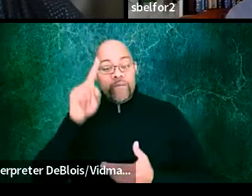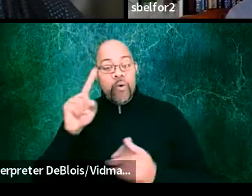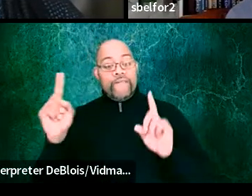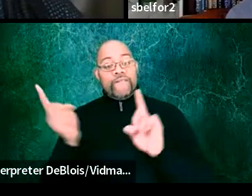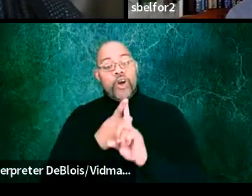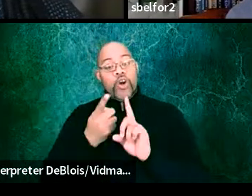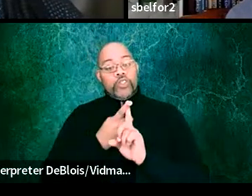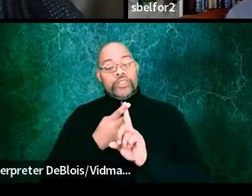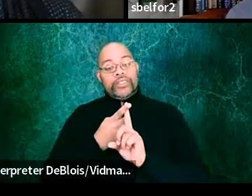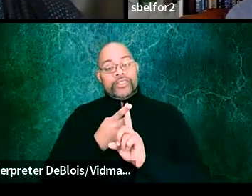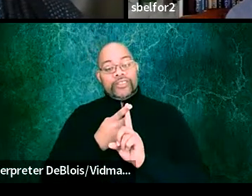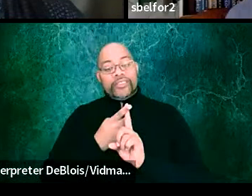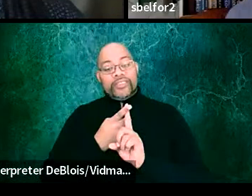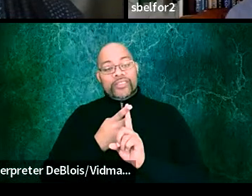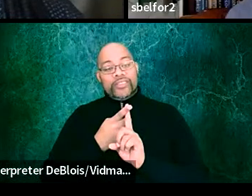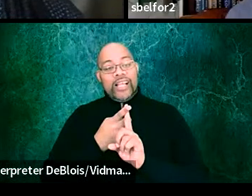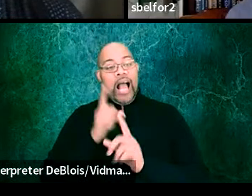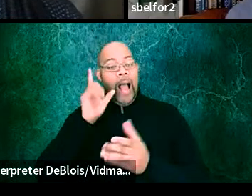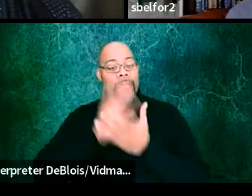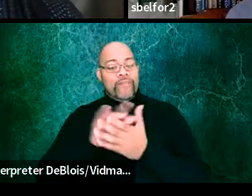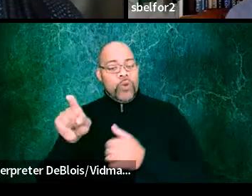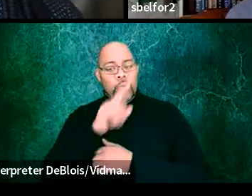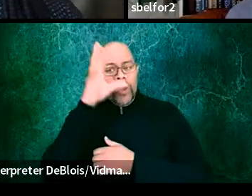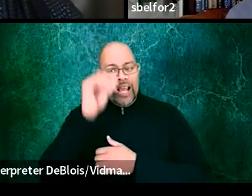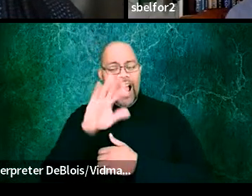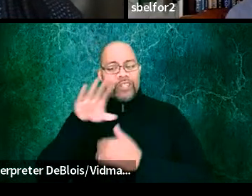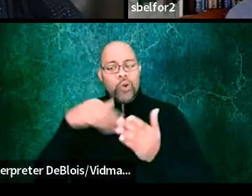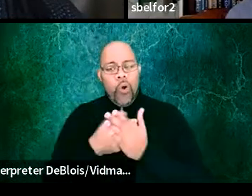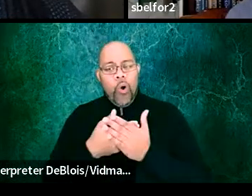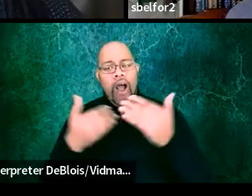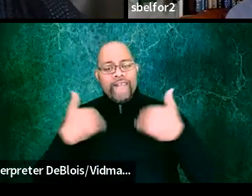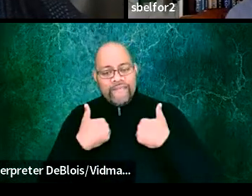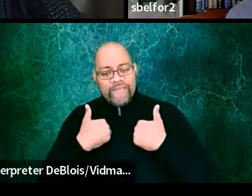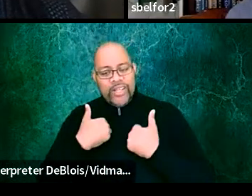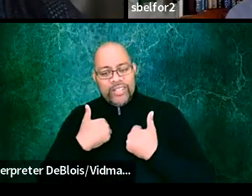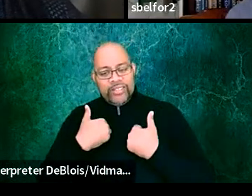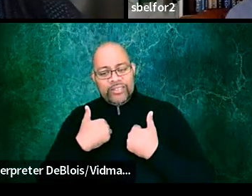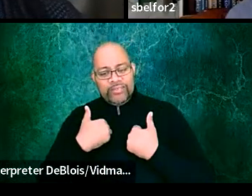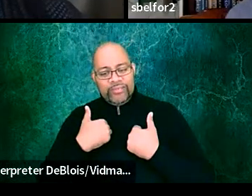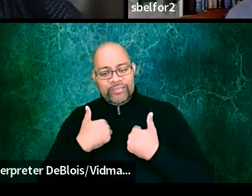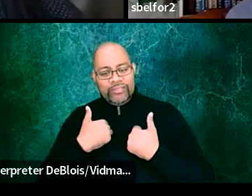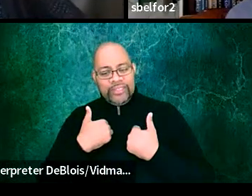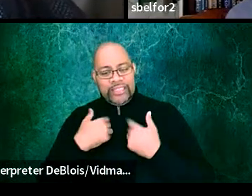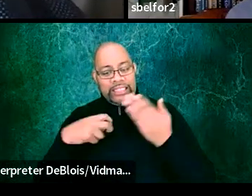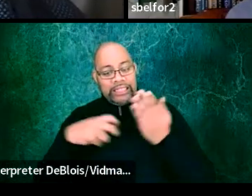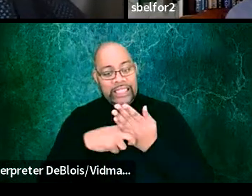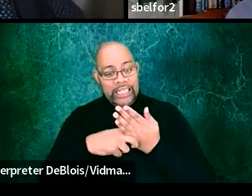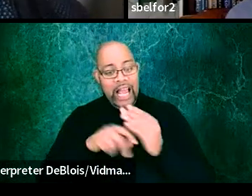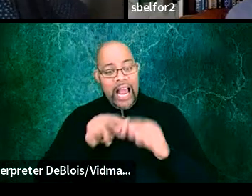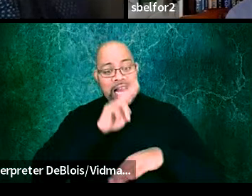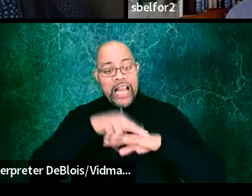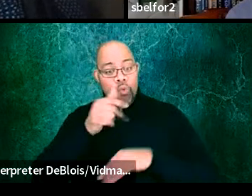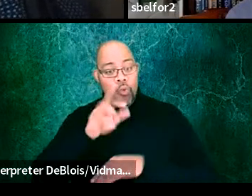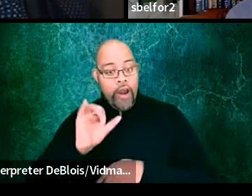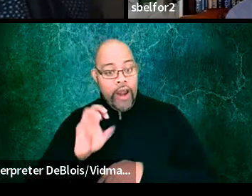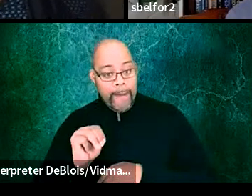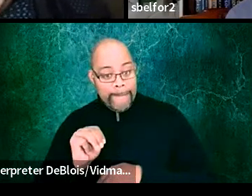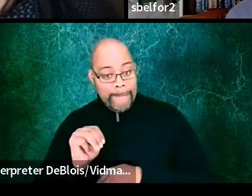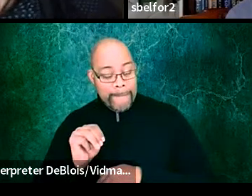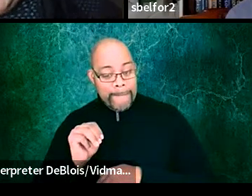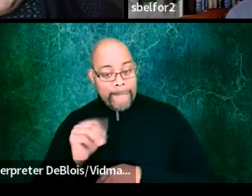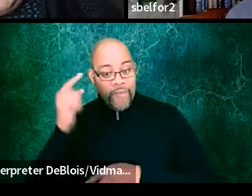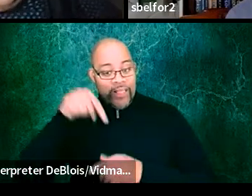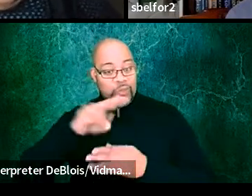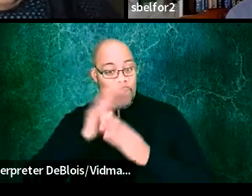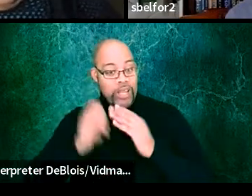first, I believe you guys all have tickets to the National Aquarium for